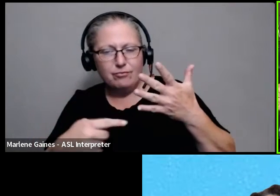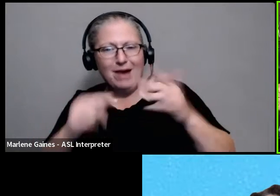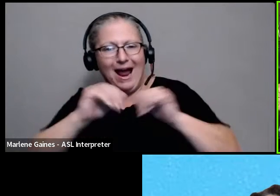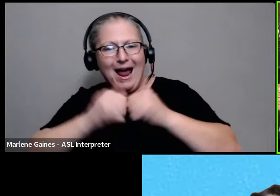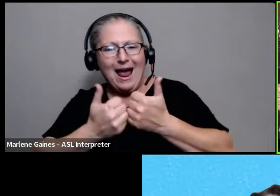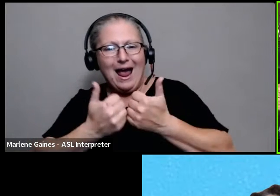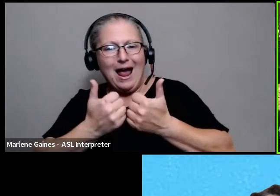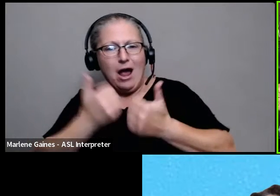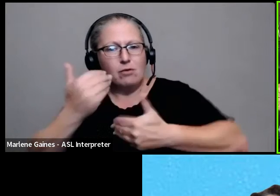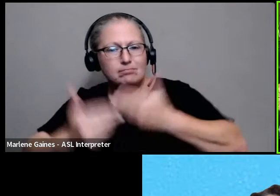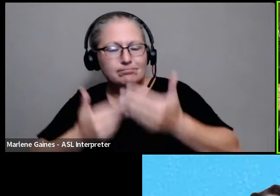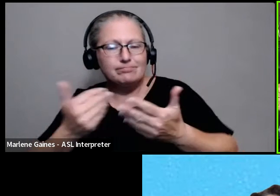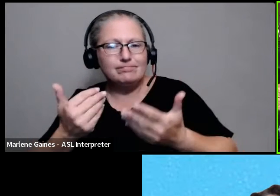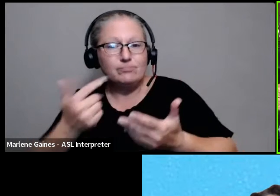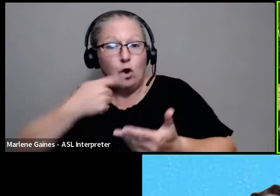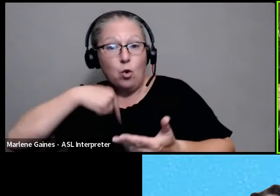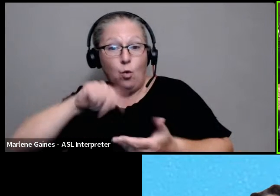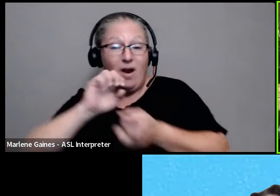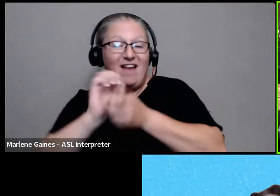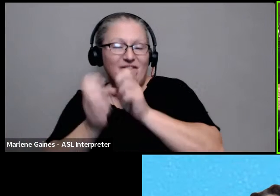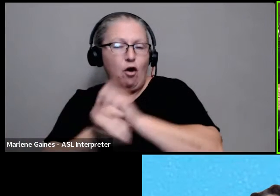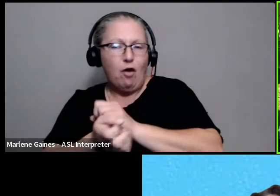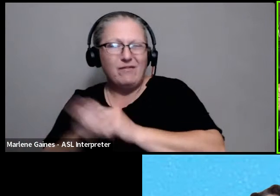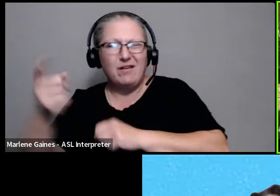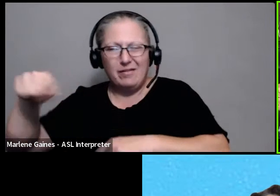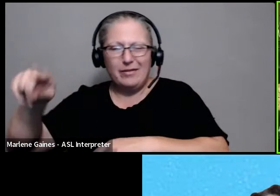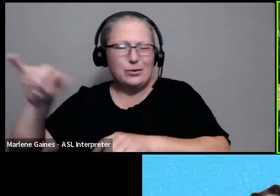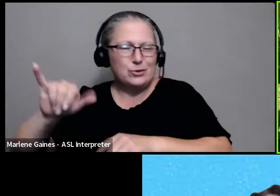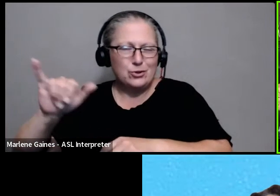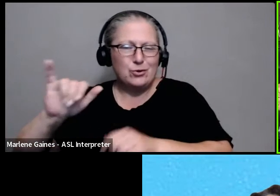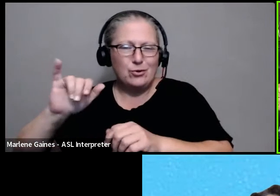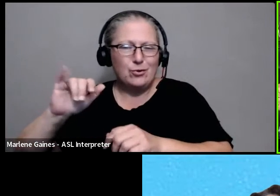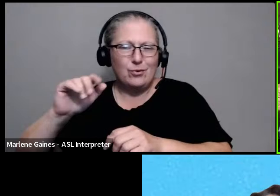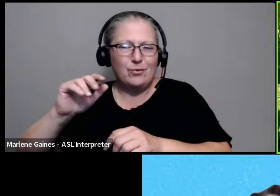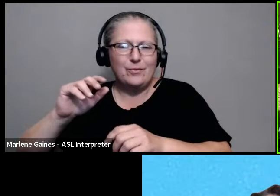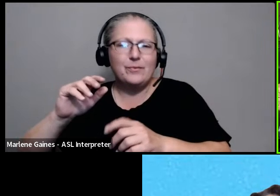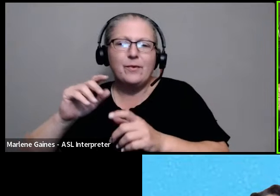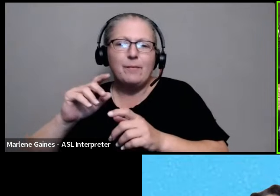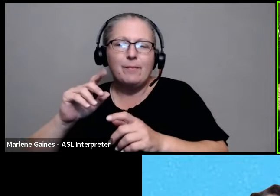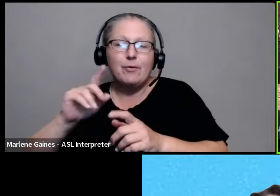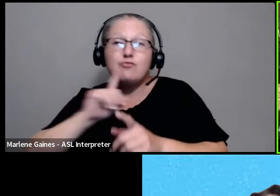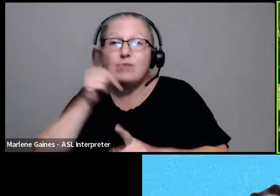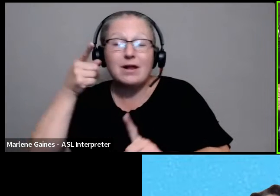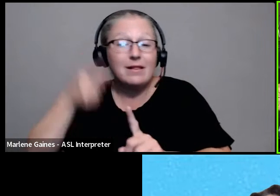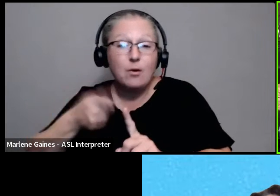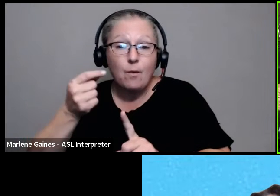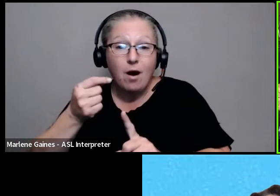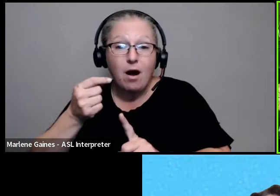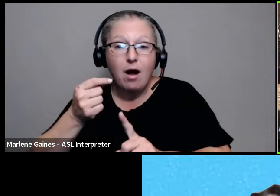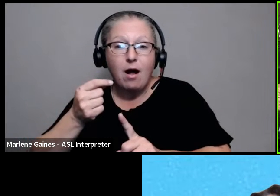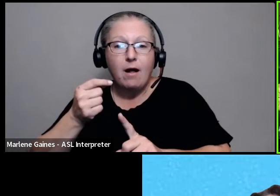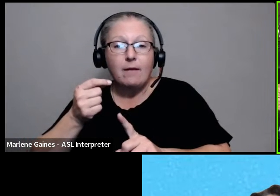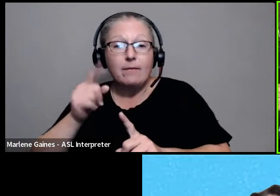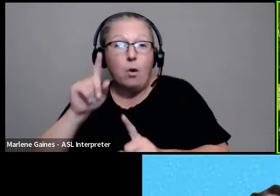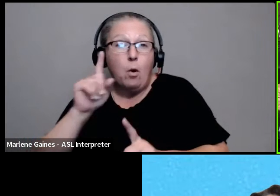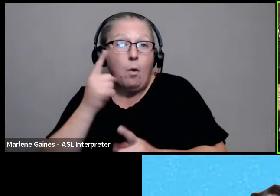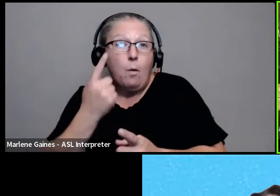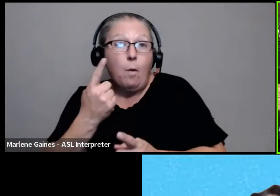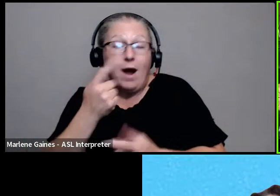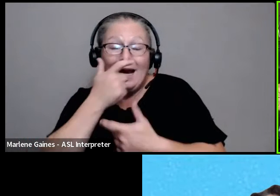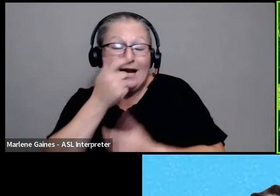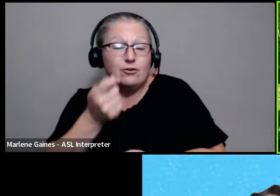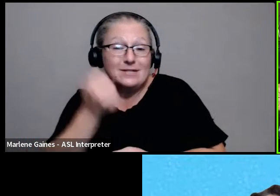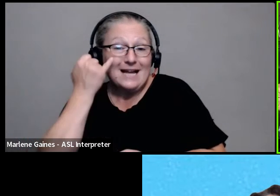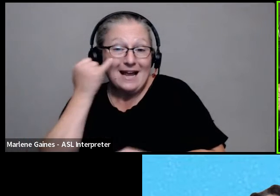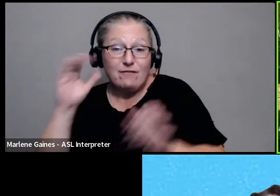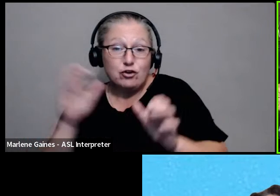it. And like I said, we're evolving, and I'm sure they are too, of how we do it. But at the end of the day, the kids are adjusting. The only thing I would say that's interesting is if you